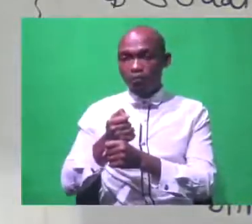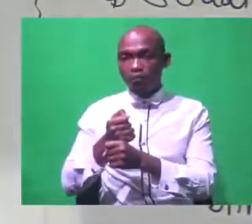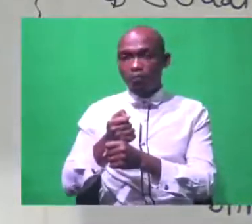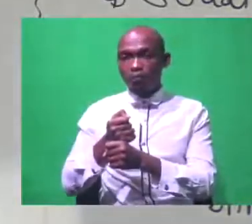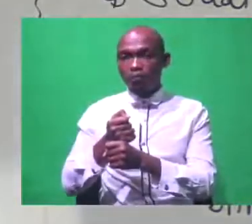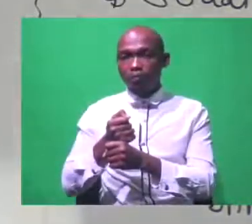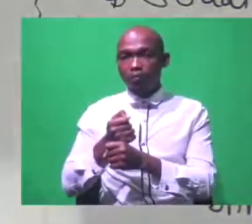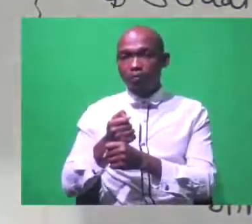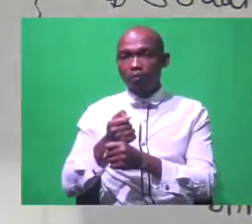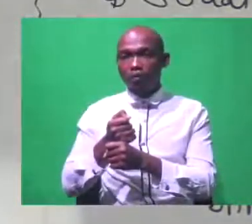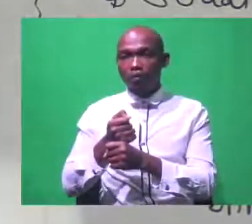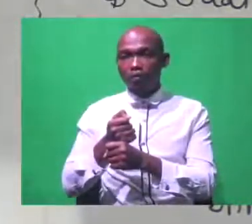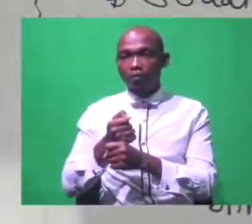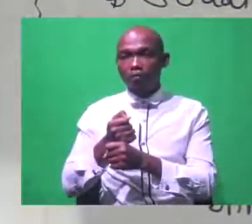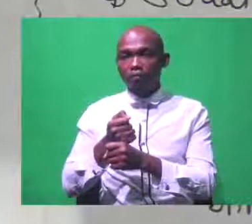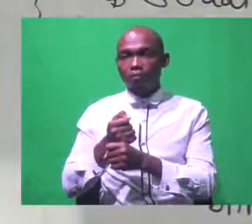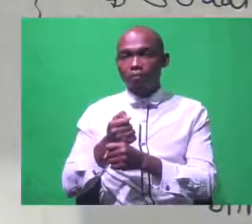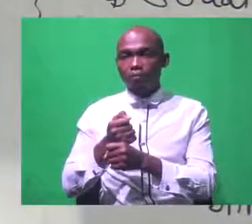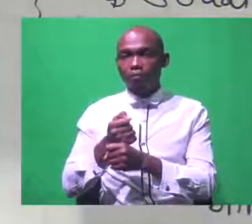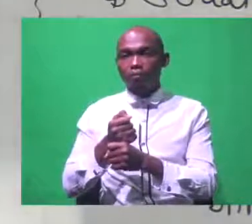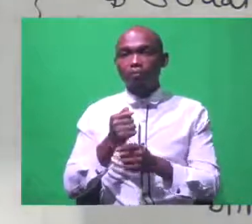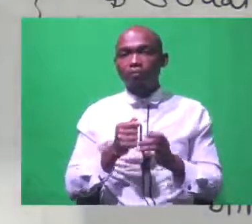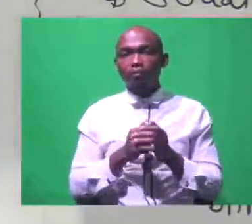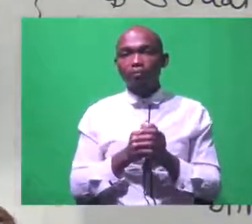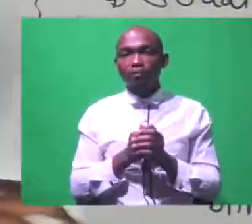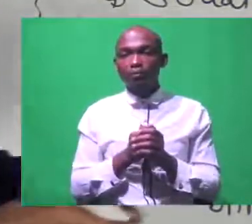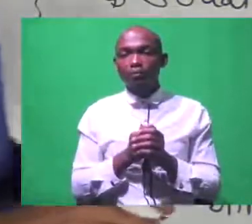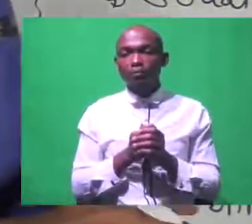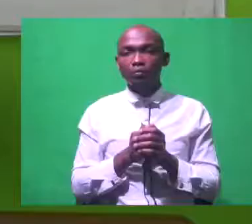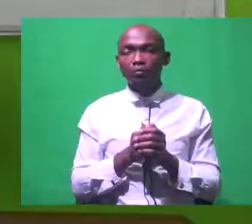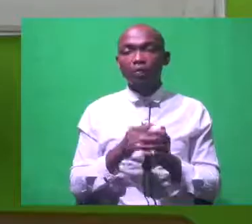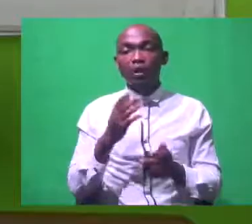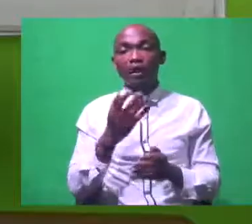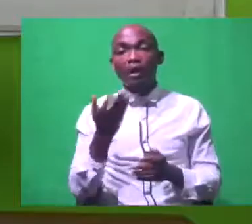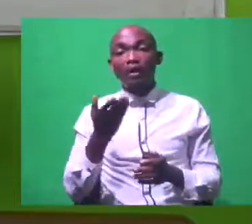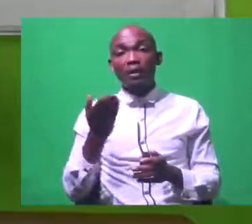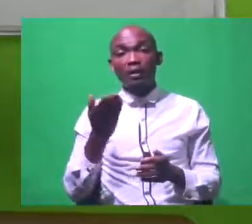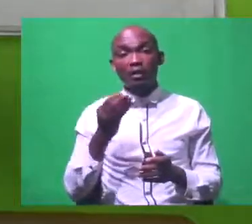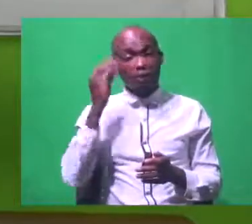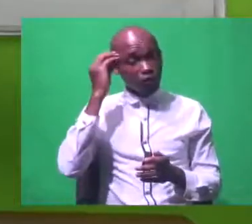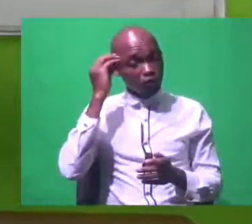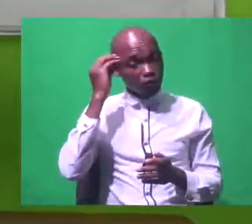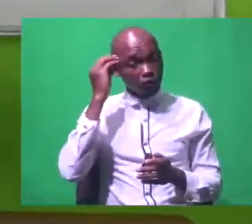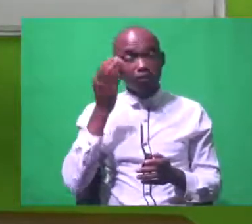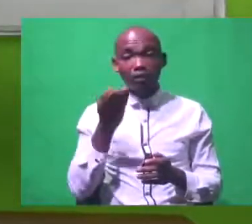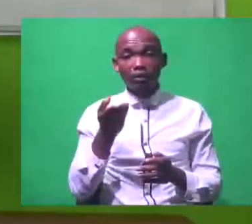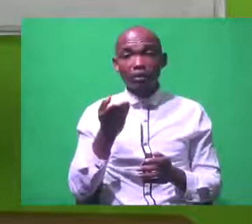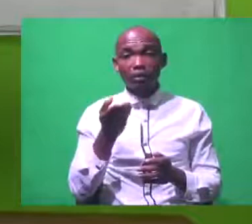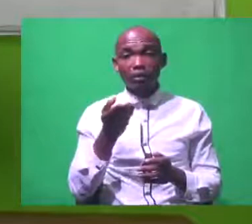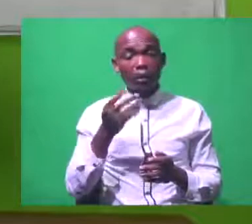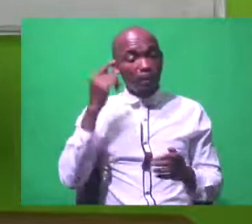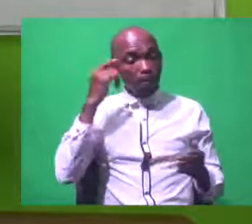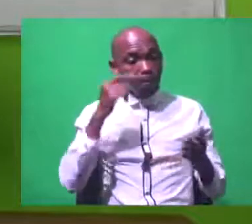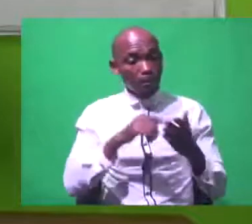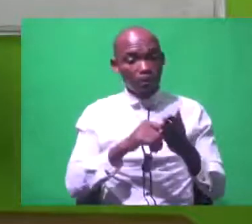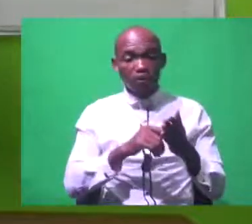labor. Means of labor. Another concept is what?